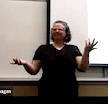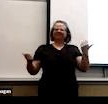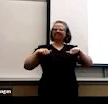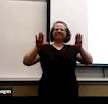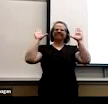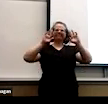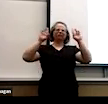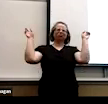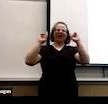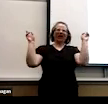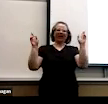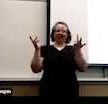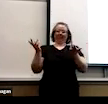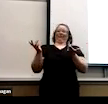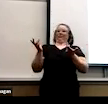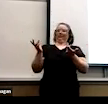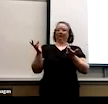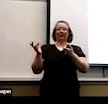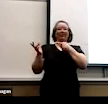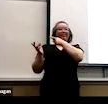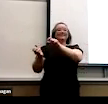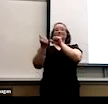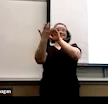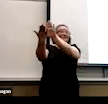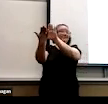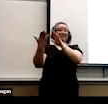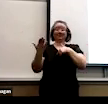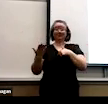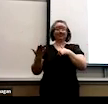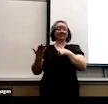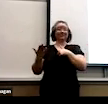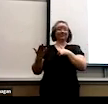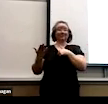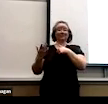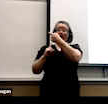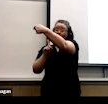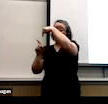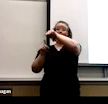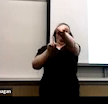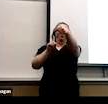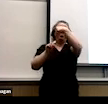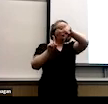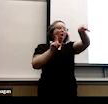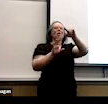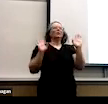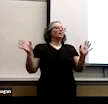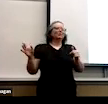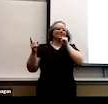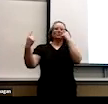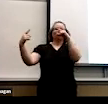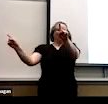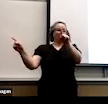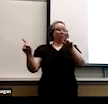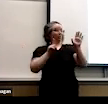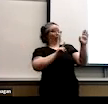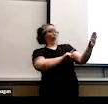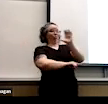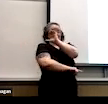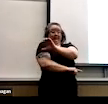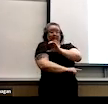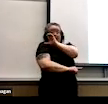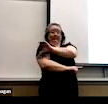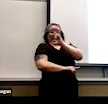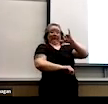better job of having clinics like yours that are more comprehensive, that have everything all in one place. Like I think that